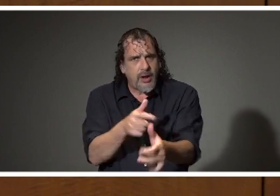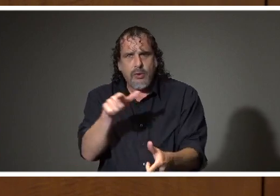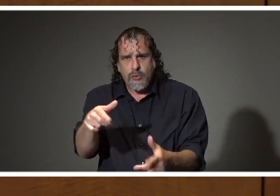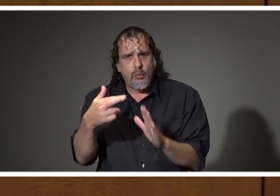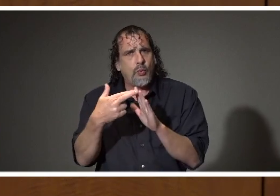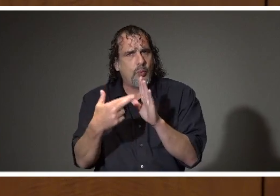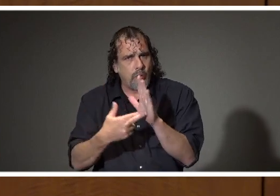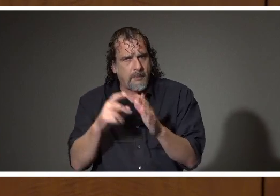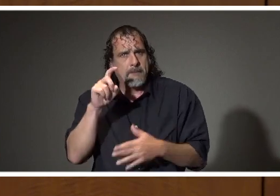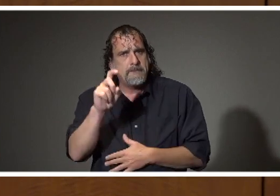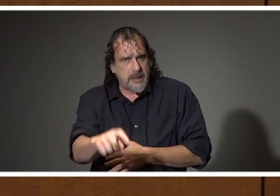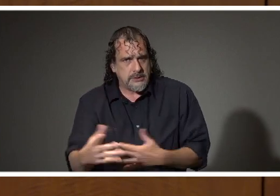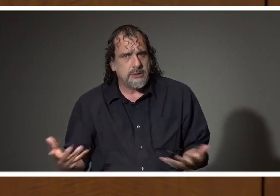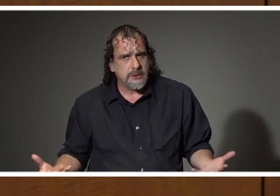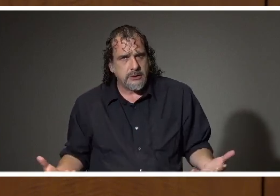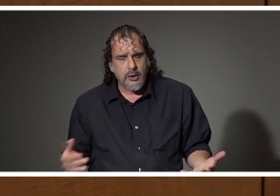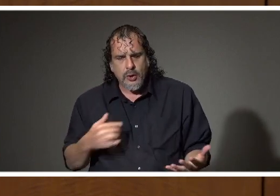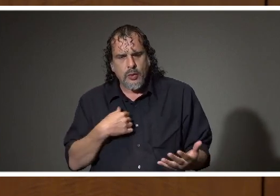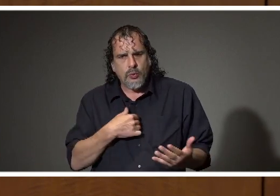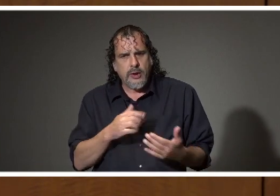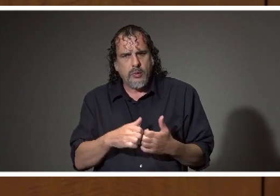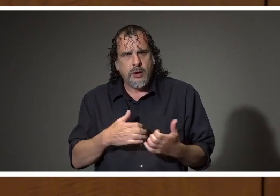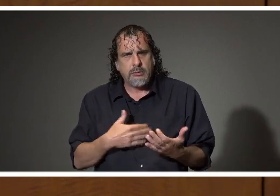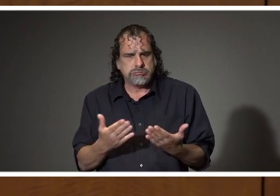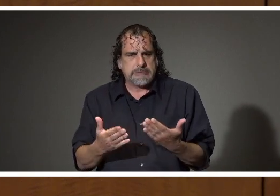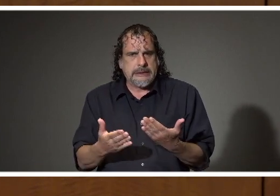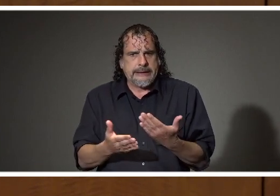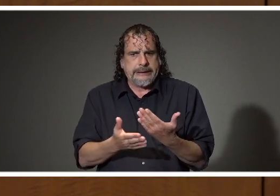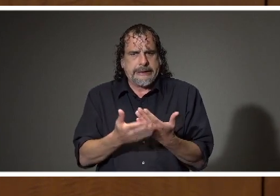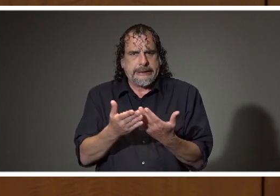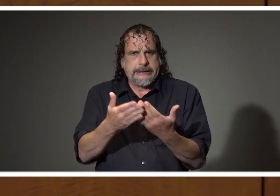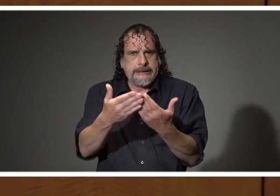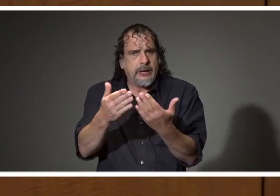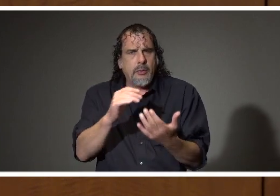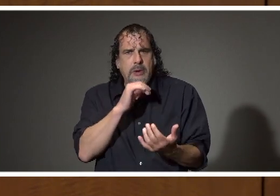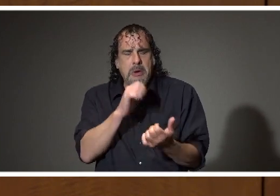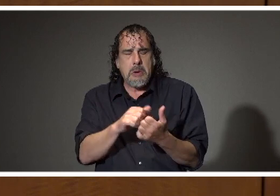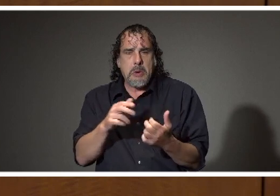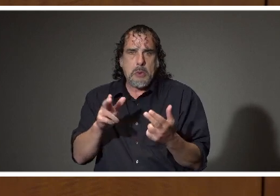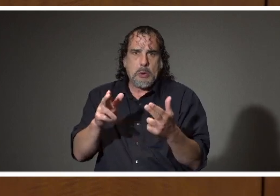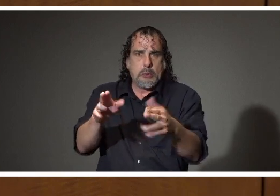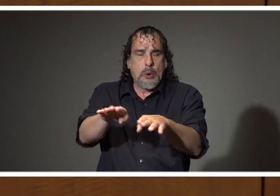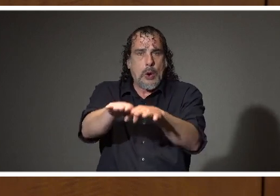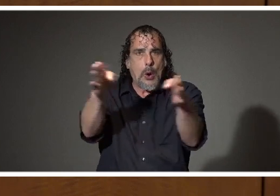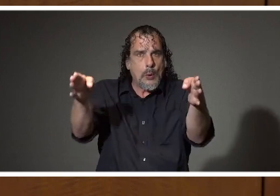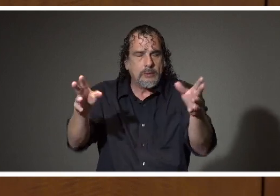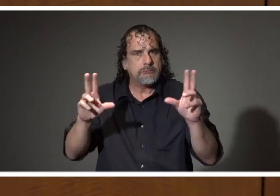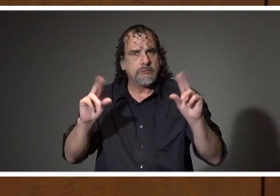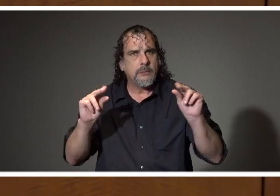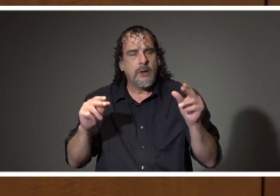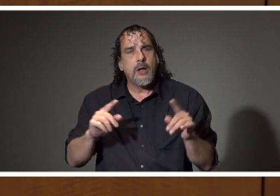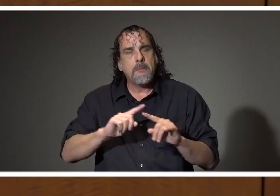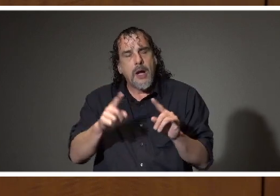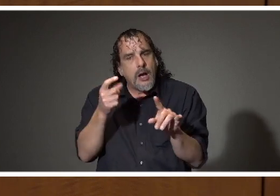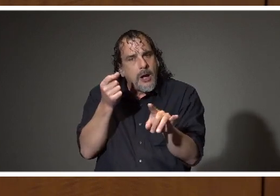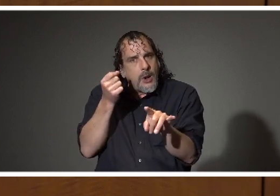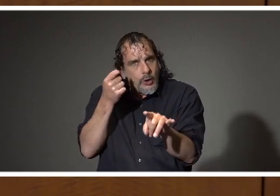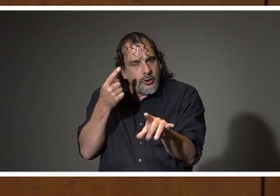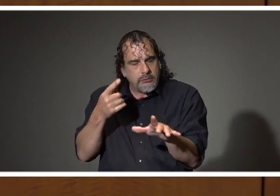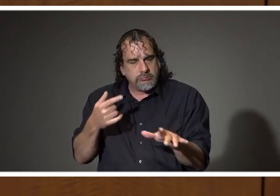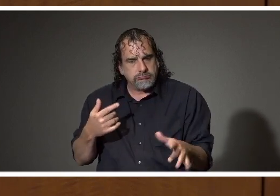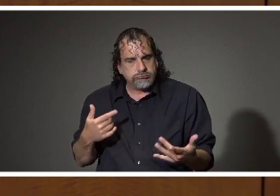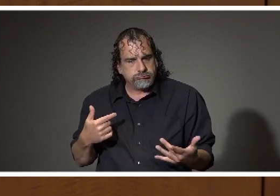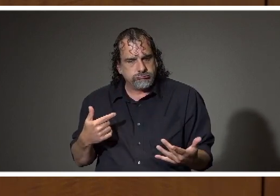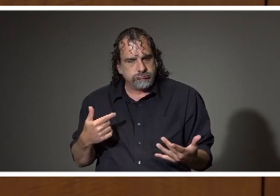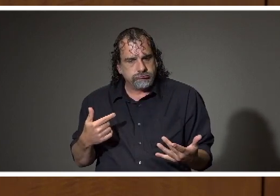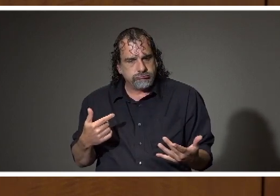We will ease into it. We're not going to rush into it. But we understand